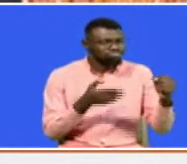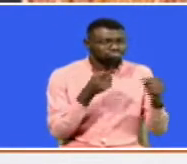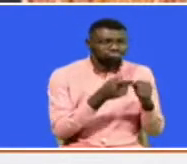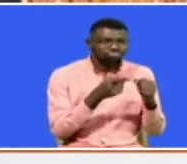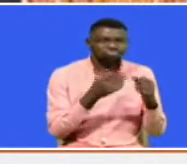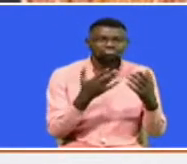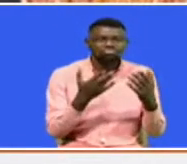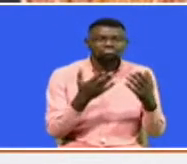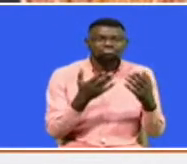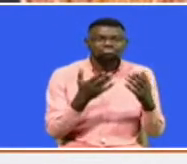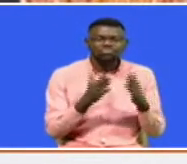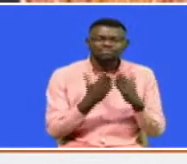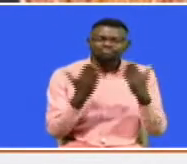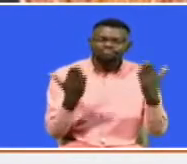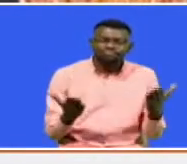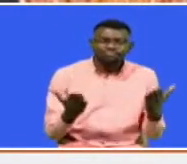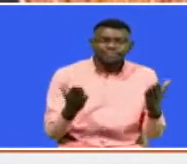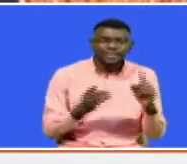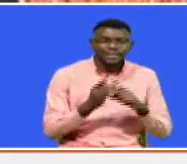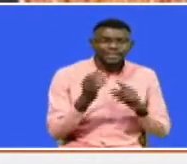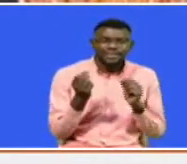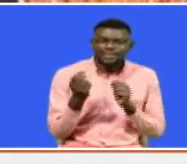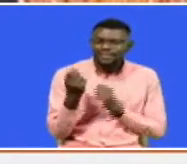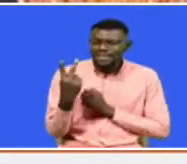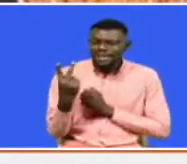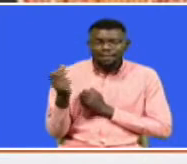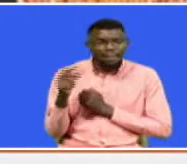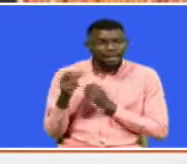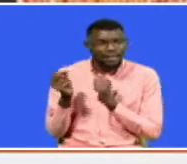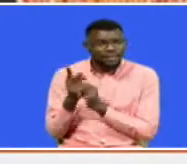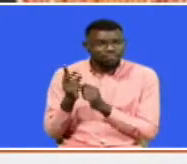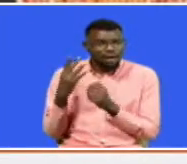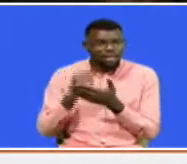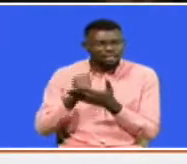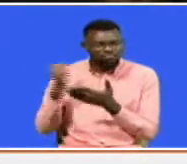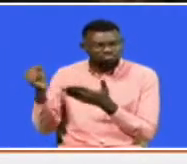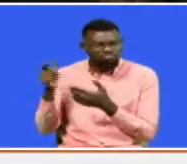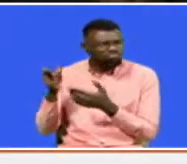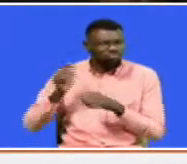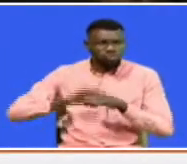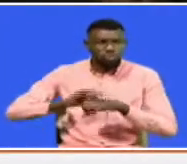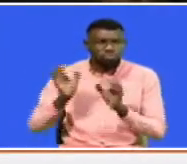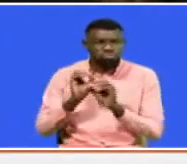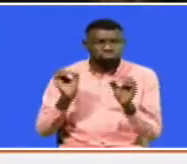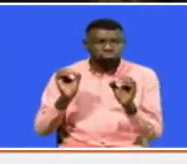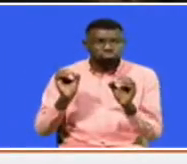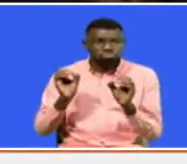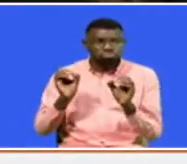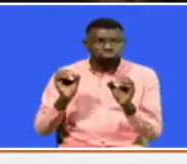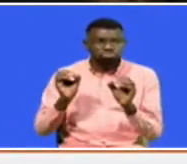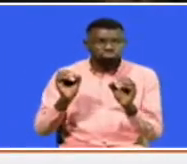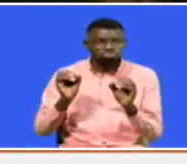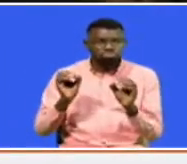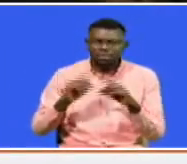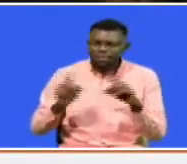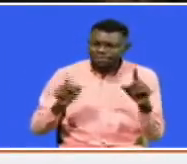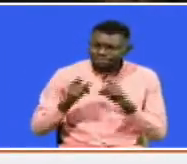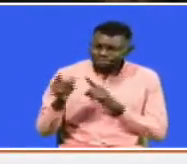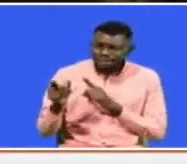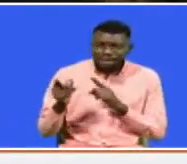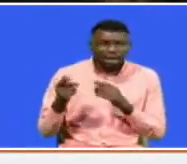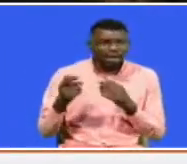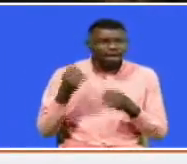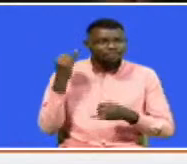Gazette notice dated December 2nd, suspending her and her fellow commissioners. Court's doors are, we always say they are not